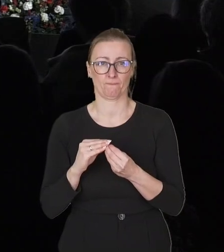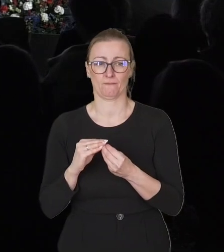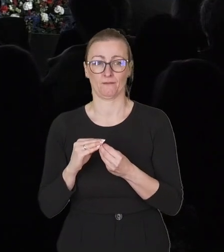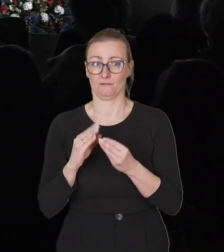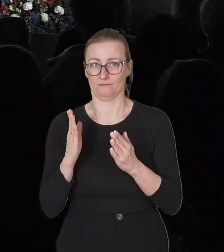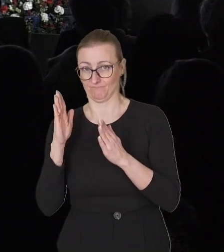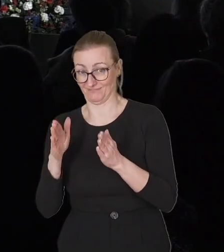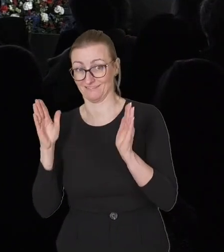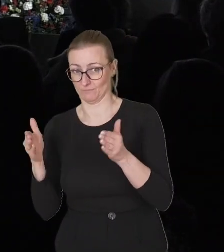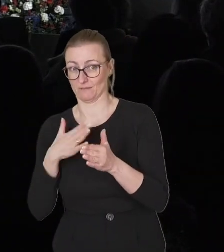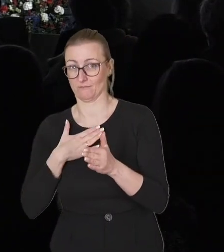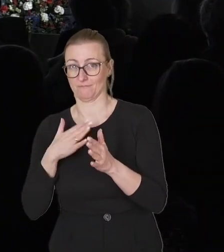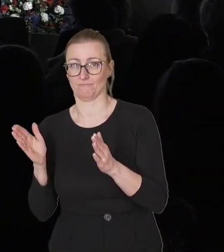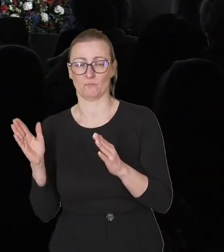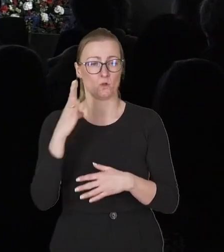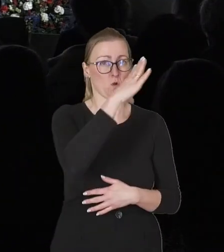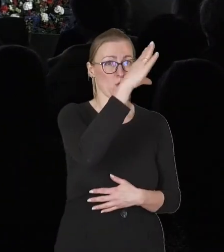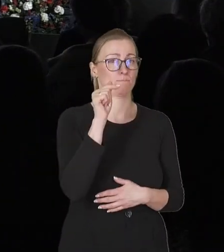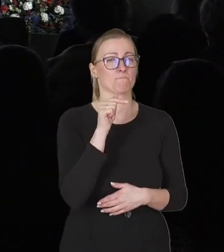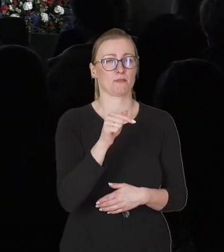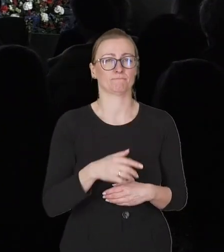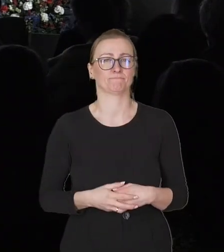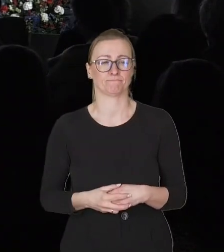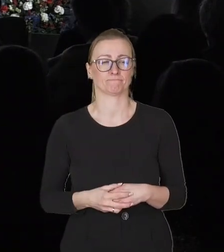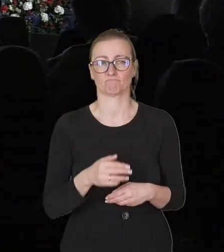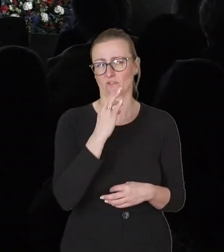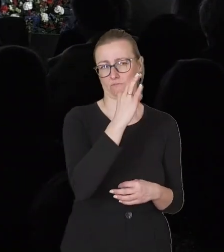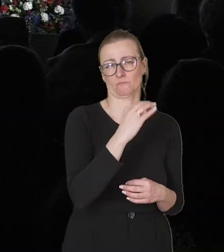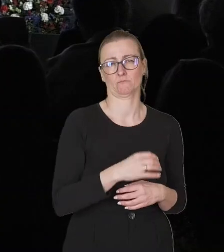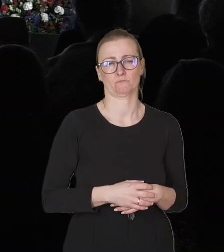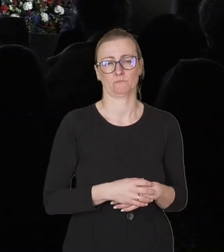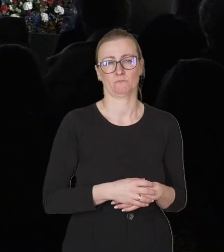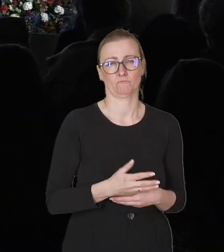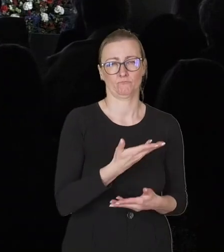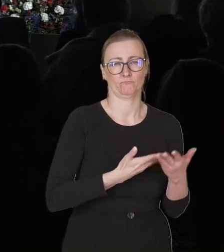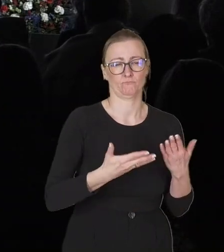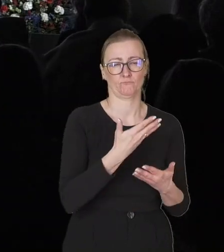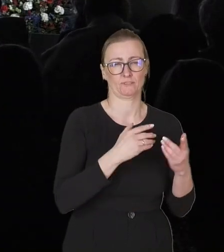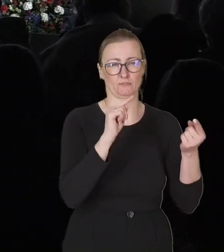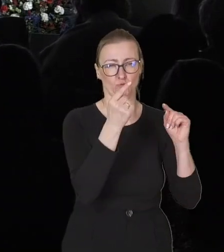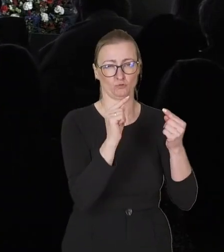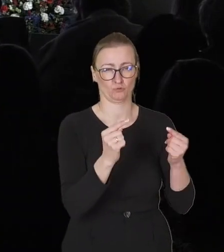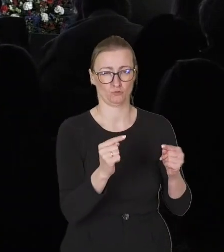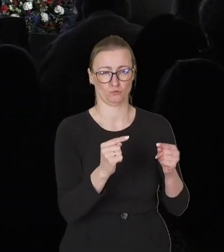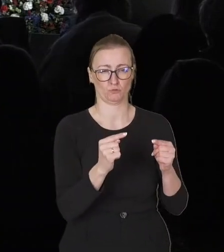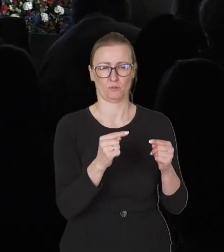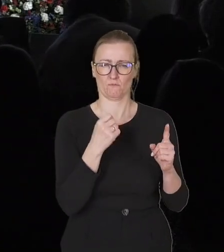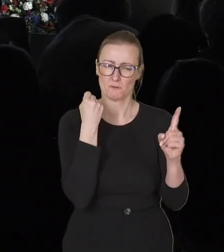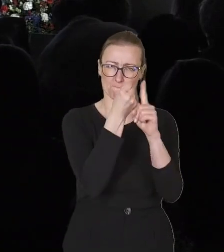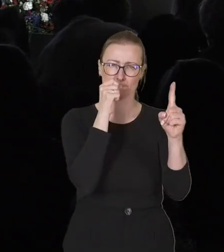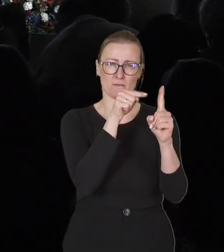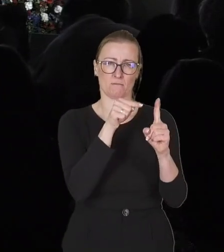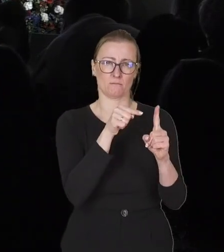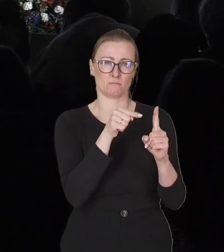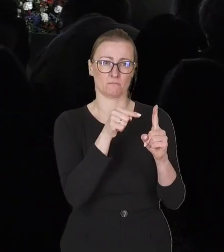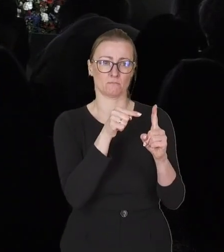view, to what extent cohesion policy builds your global position? Does it contribute to this,